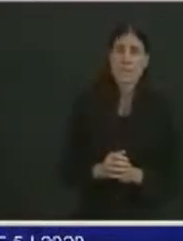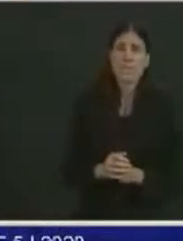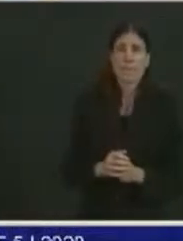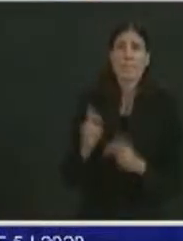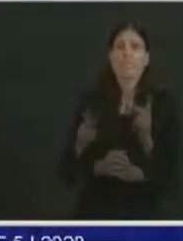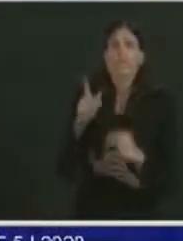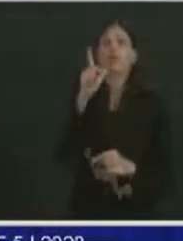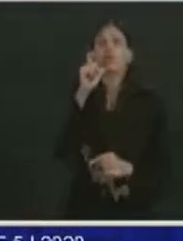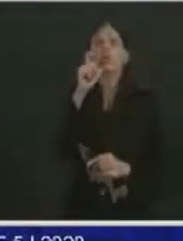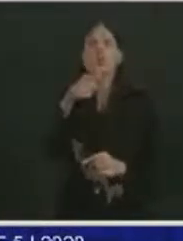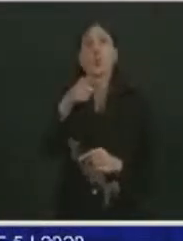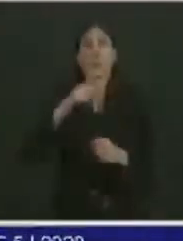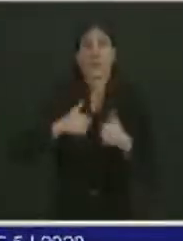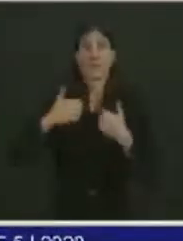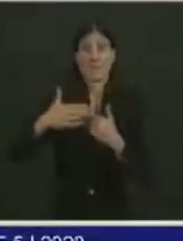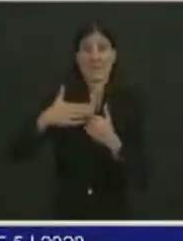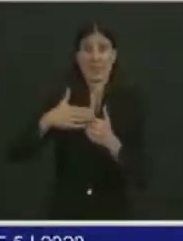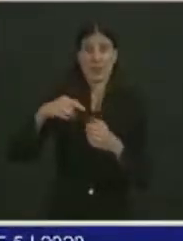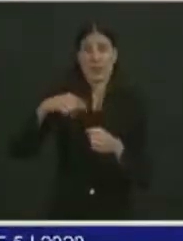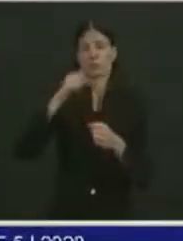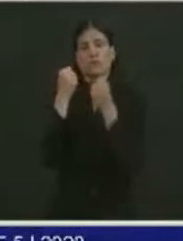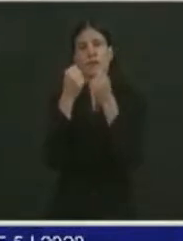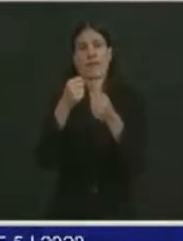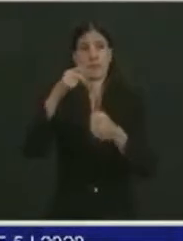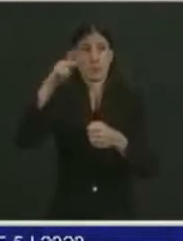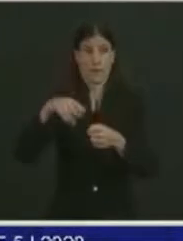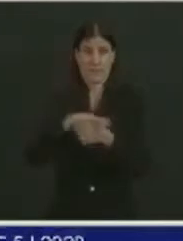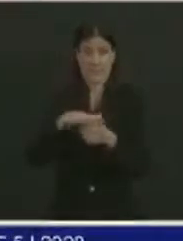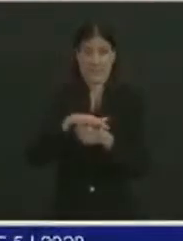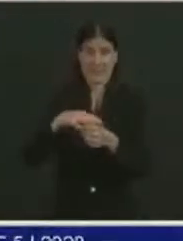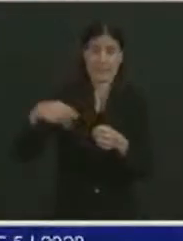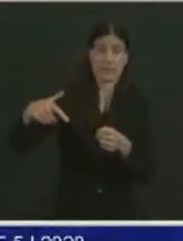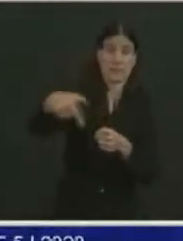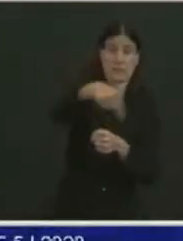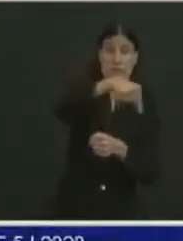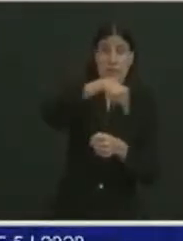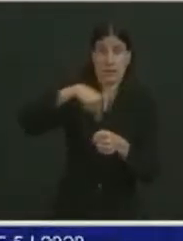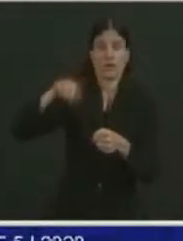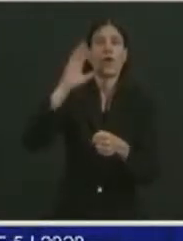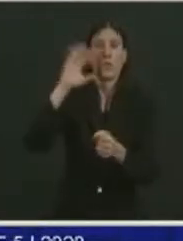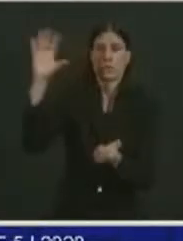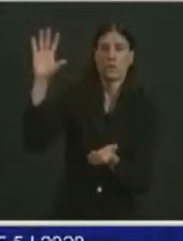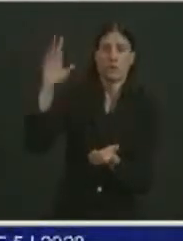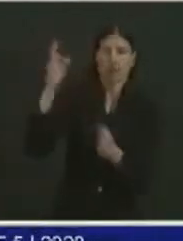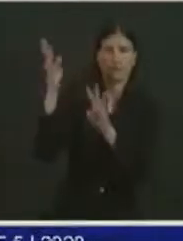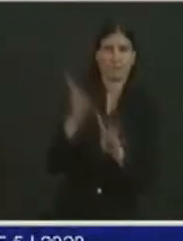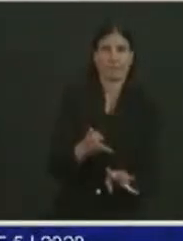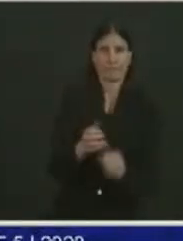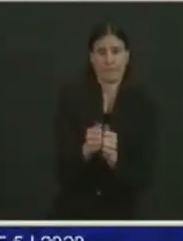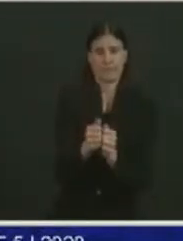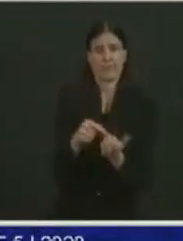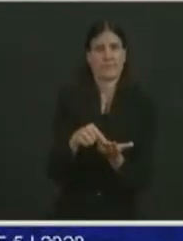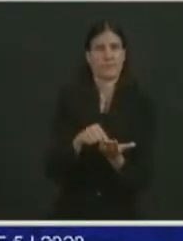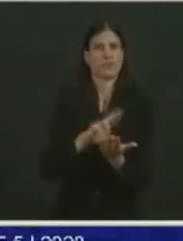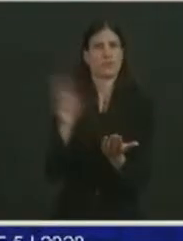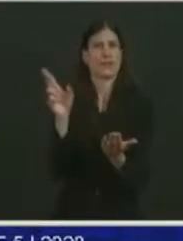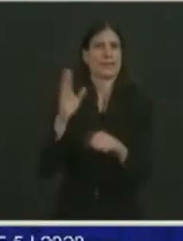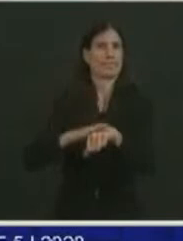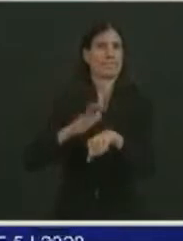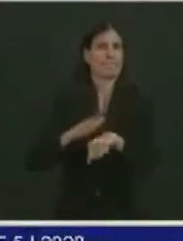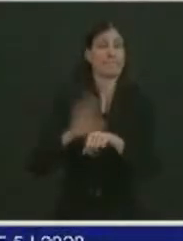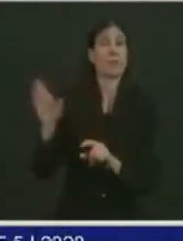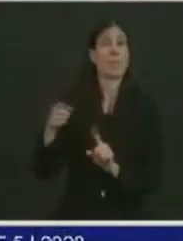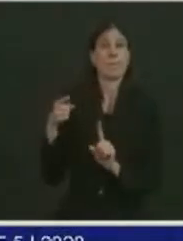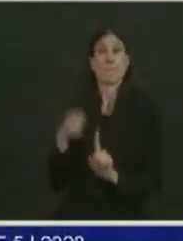Governor Raimondo, and Director Alexander Scott, a question for each of you. Will you be out there at the rally today,